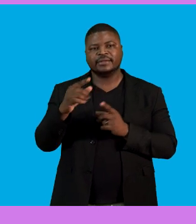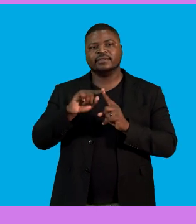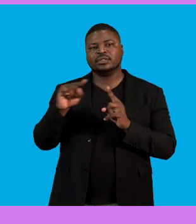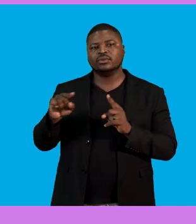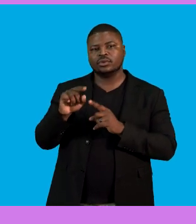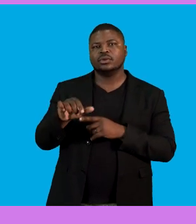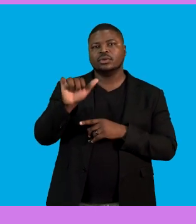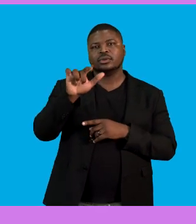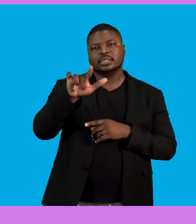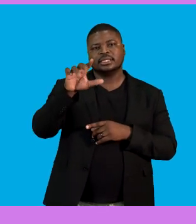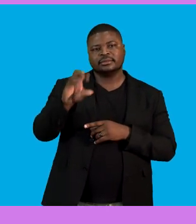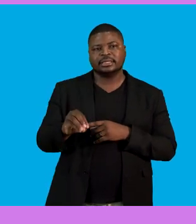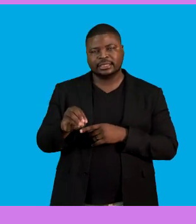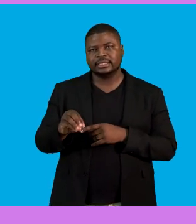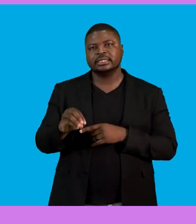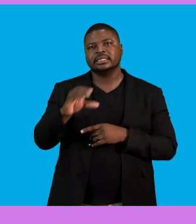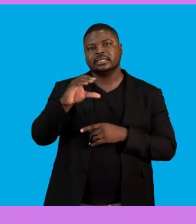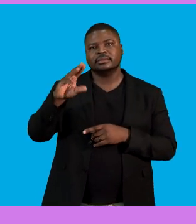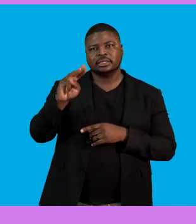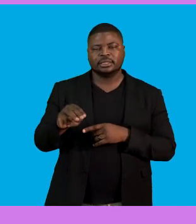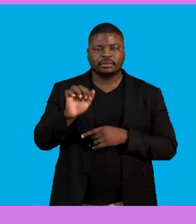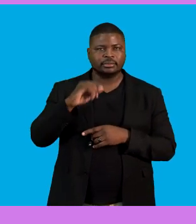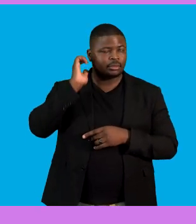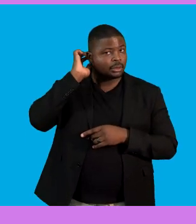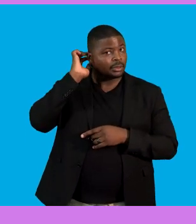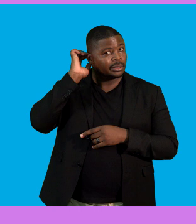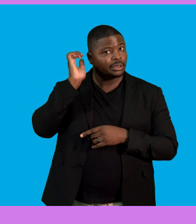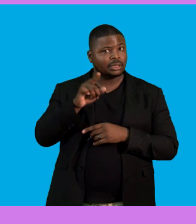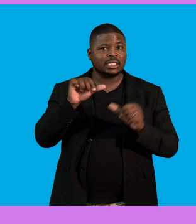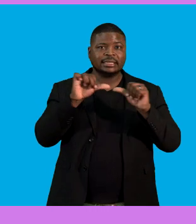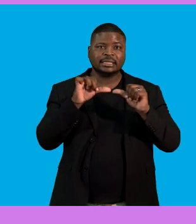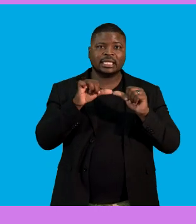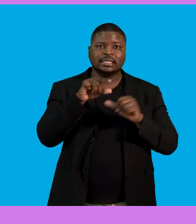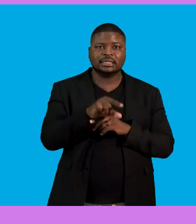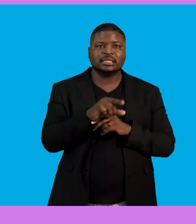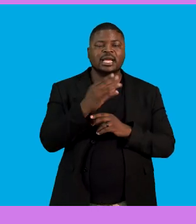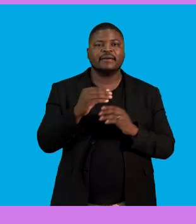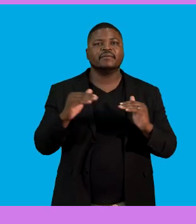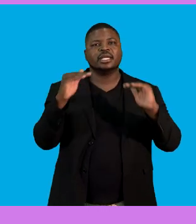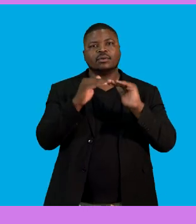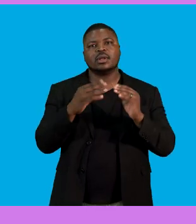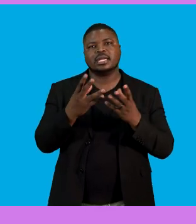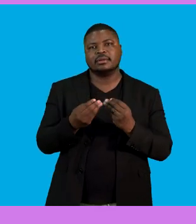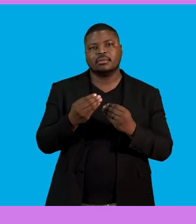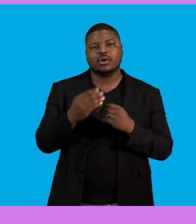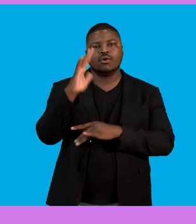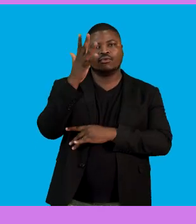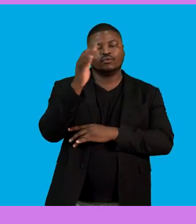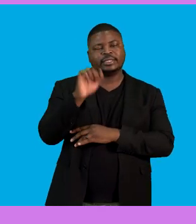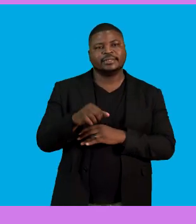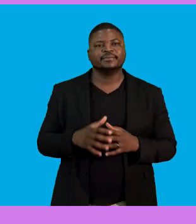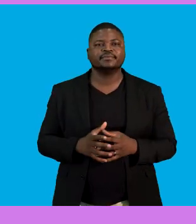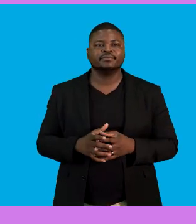65 centimeters to 70 centimeters. So these are the sizes that have equal number of